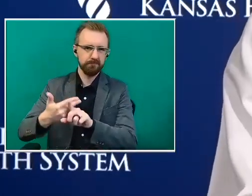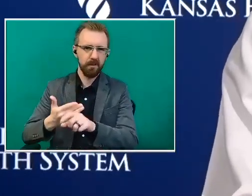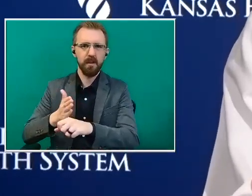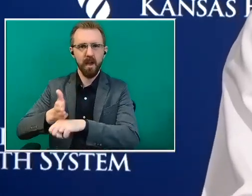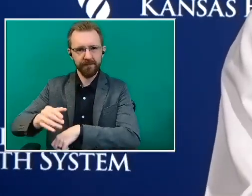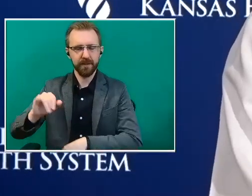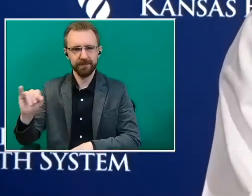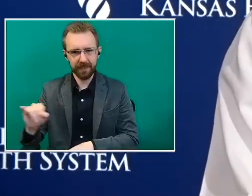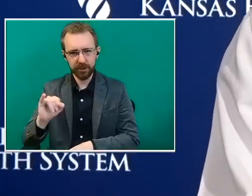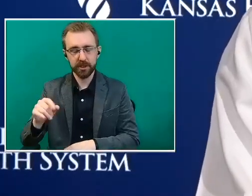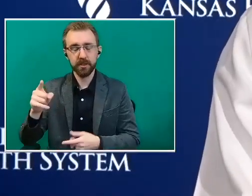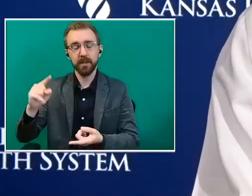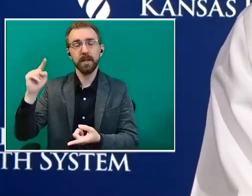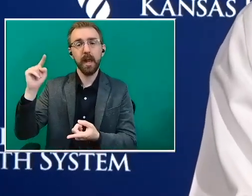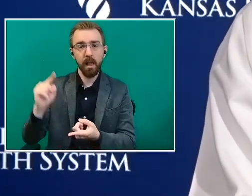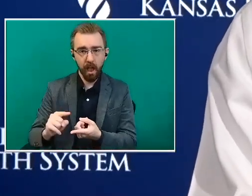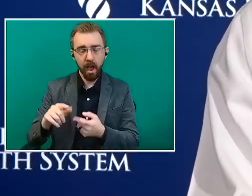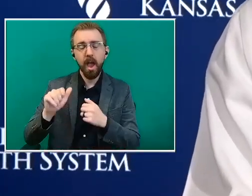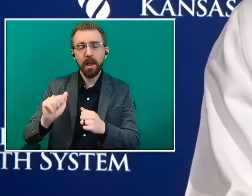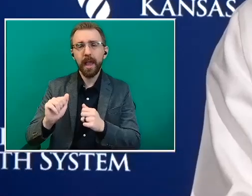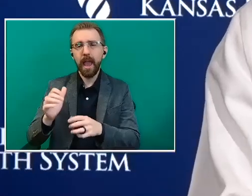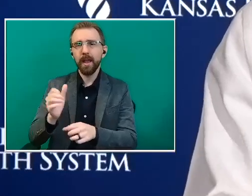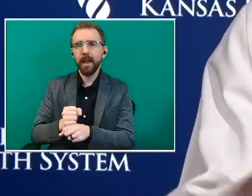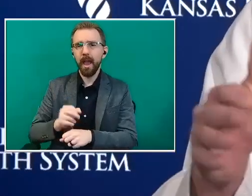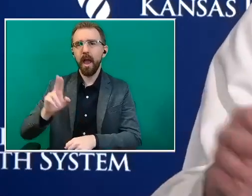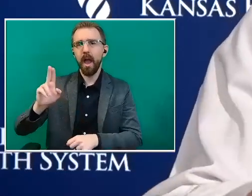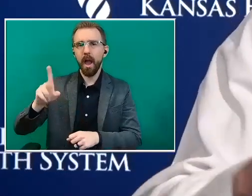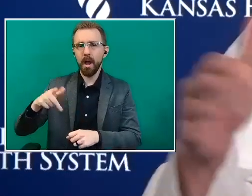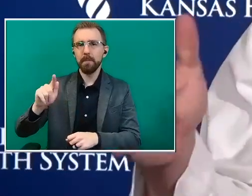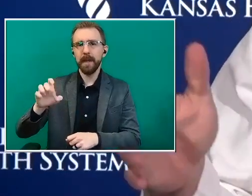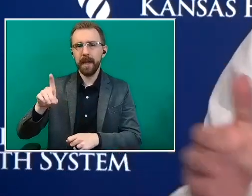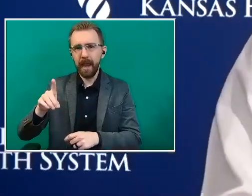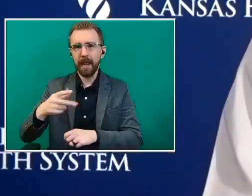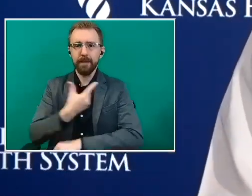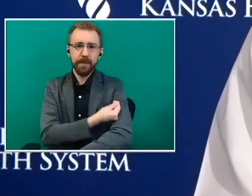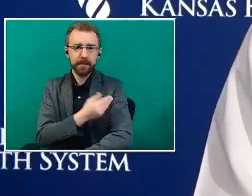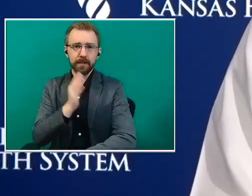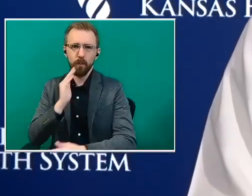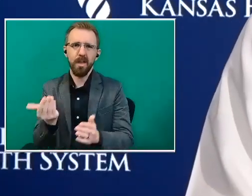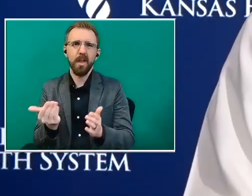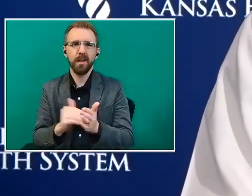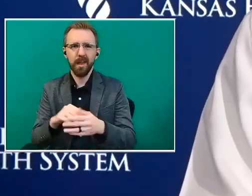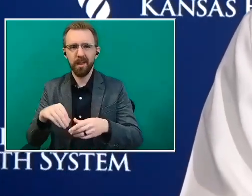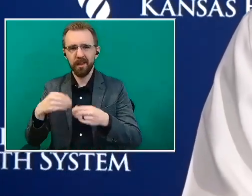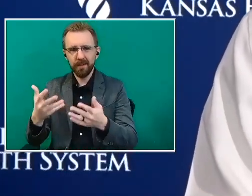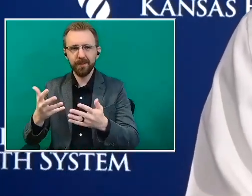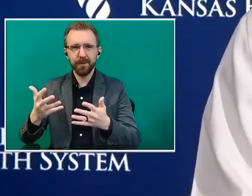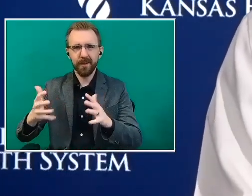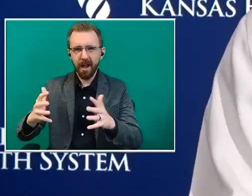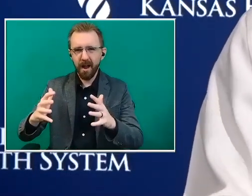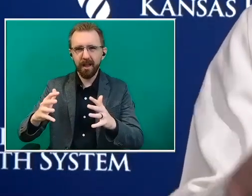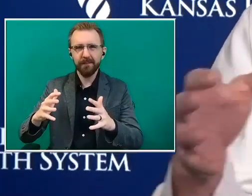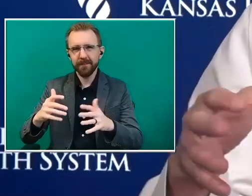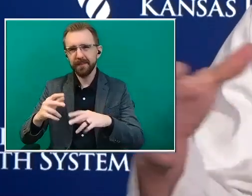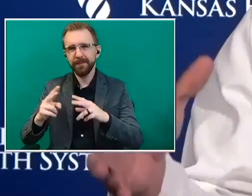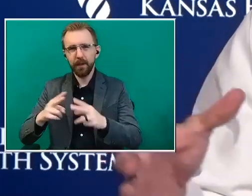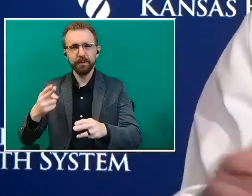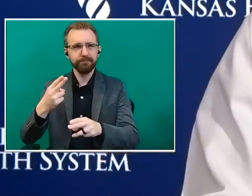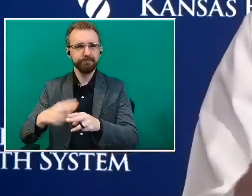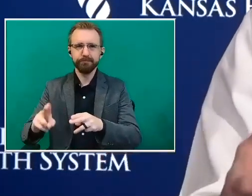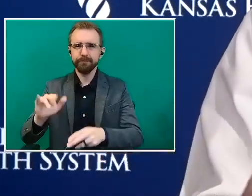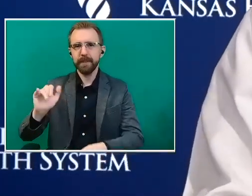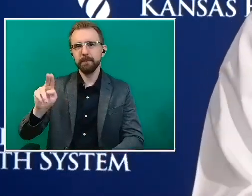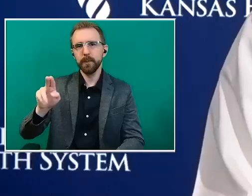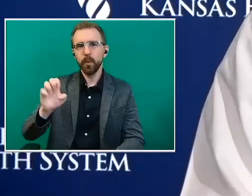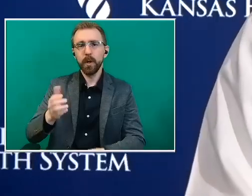declines, then you can get your updated vaccine, and that will again give you kind of another very short-lived immune boost or